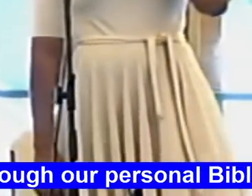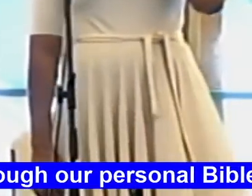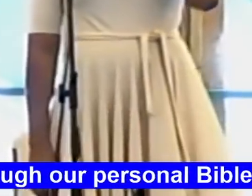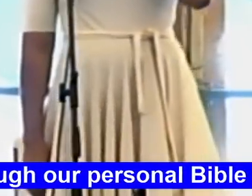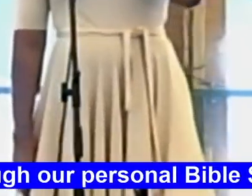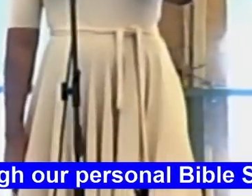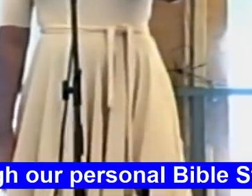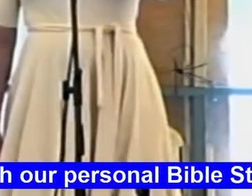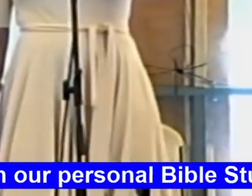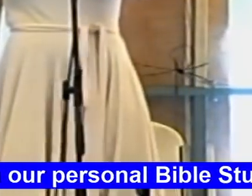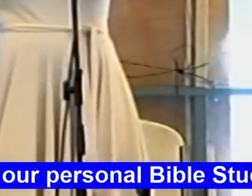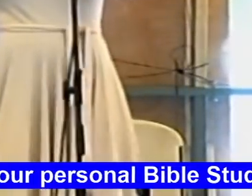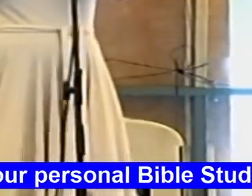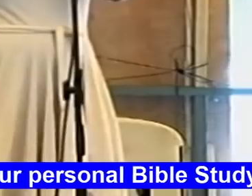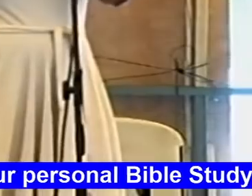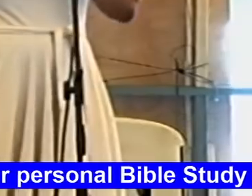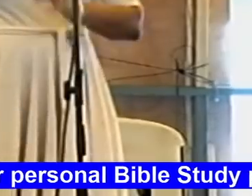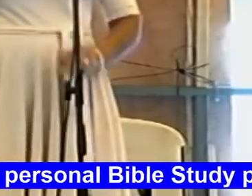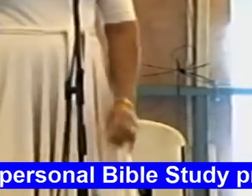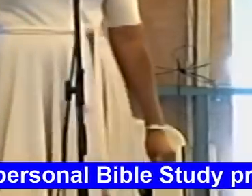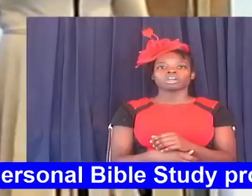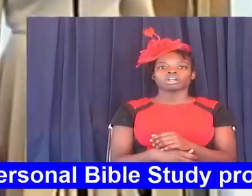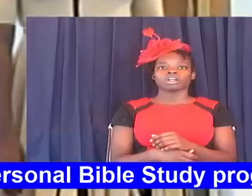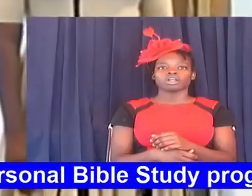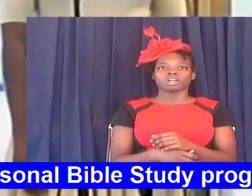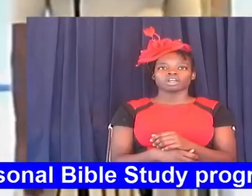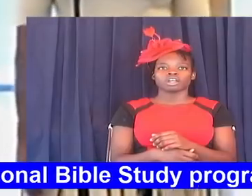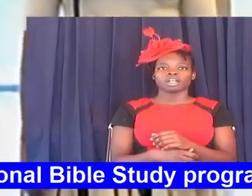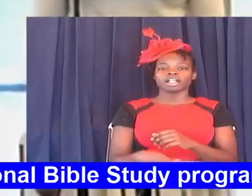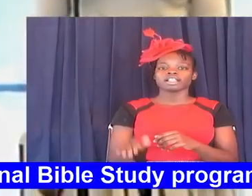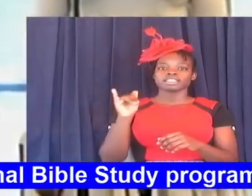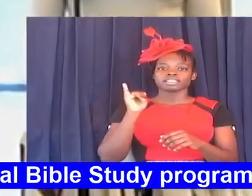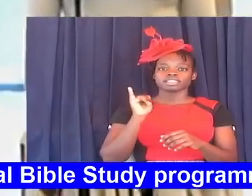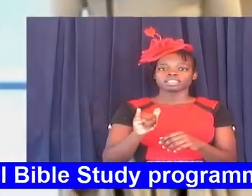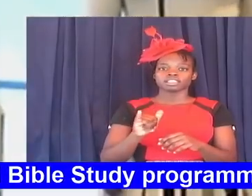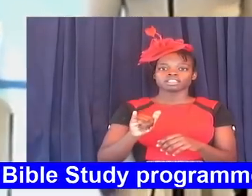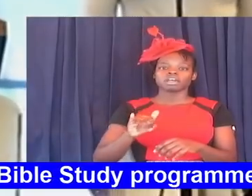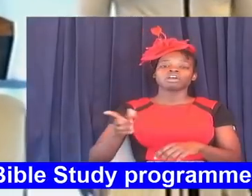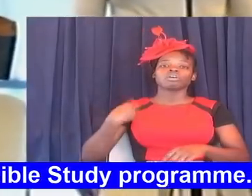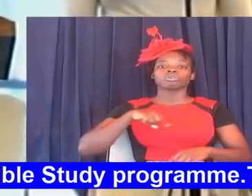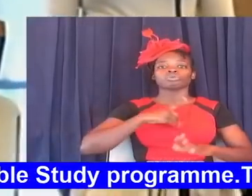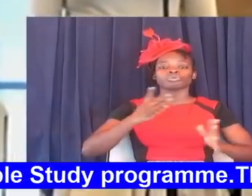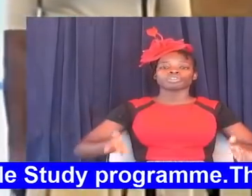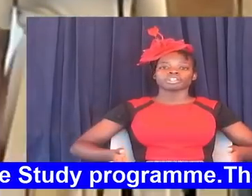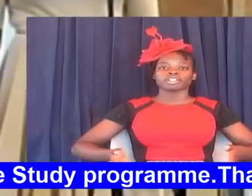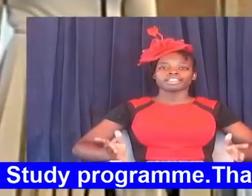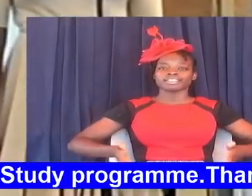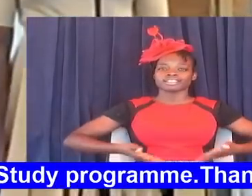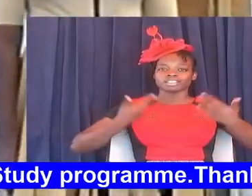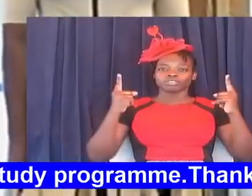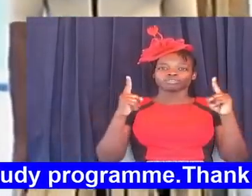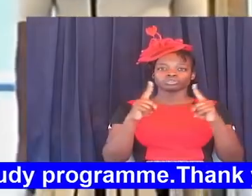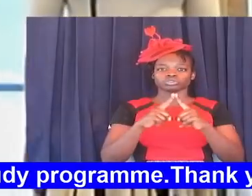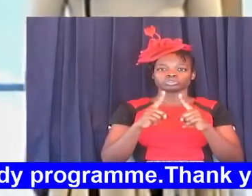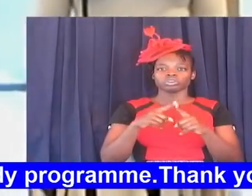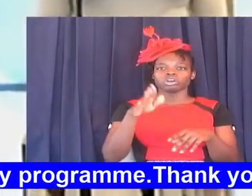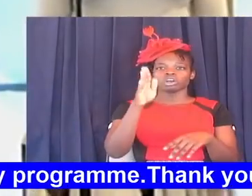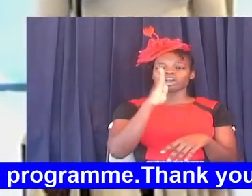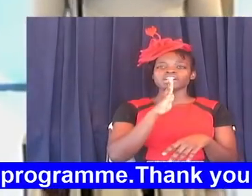God, that we will measure up to His expectation, that when we leave here today, we leave